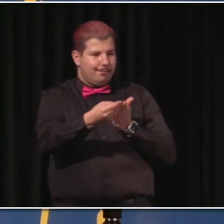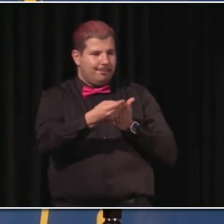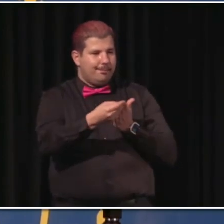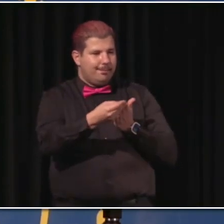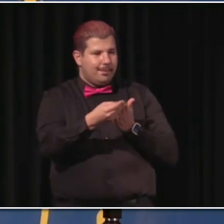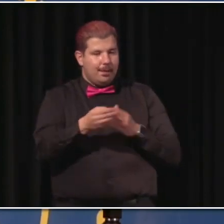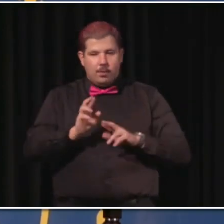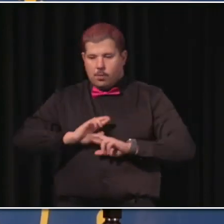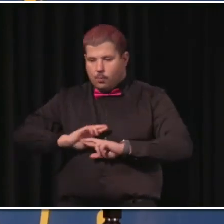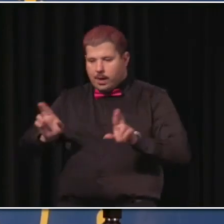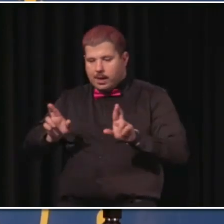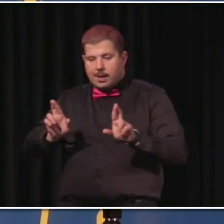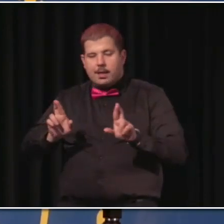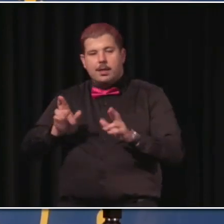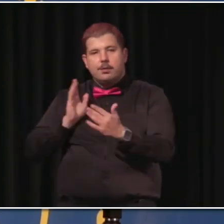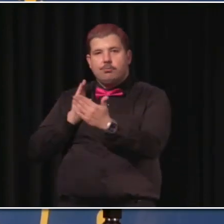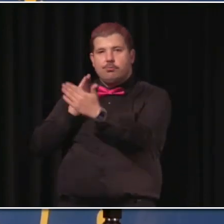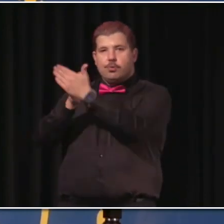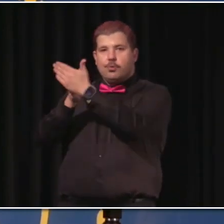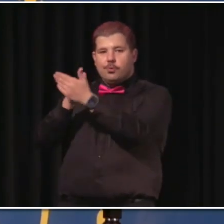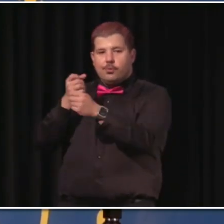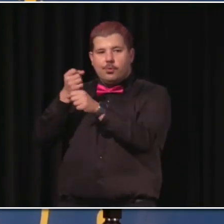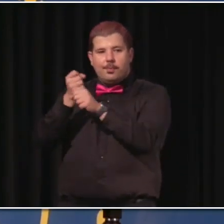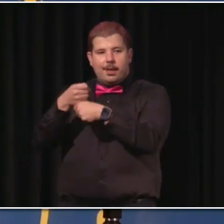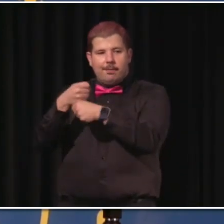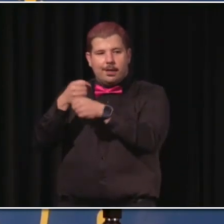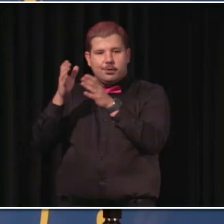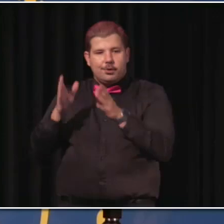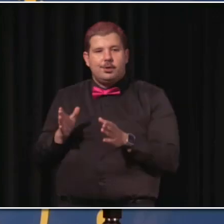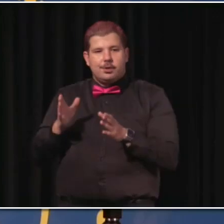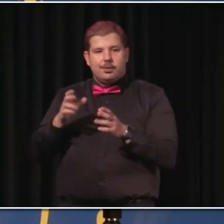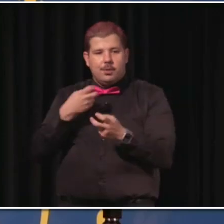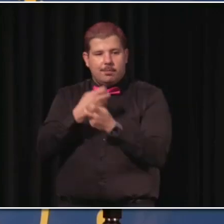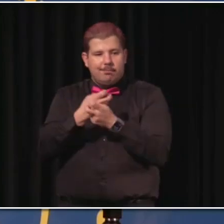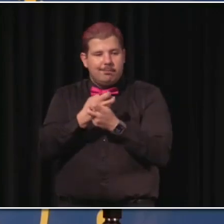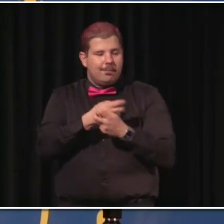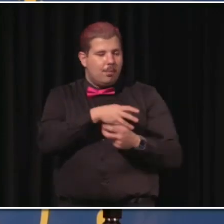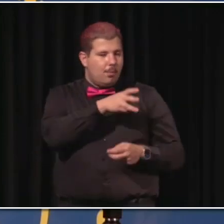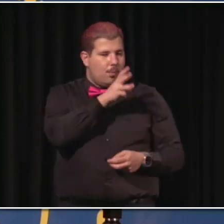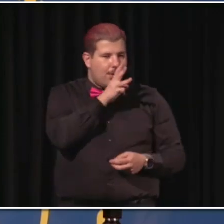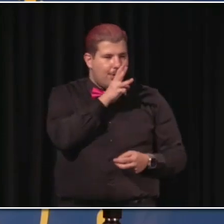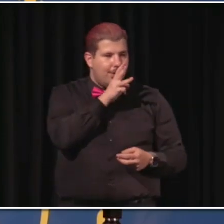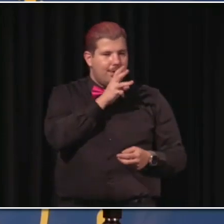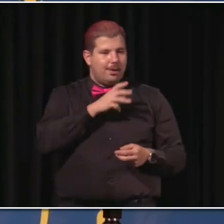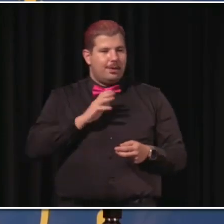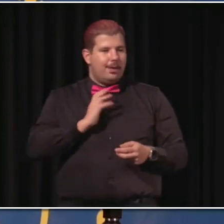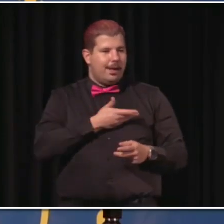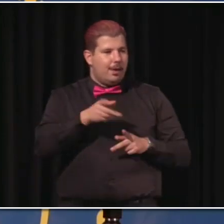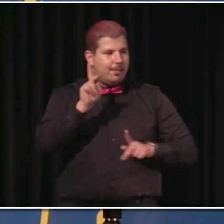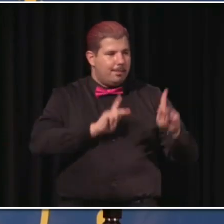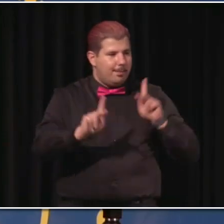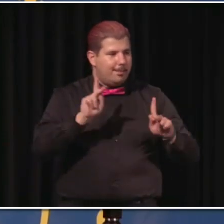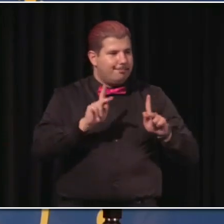to sue the manufacturers who are poisoning our water and our people.